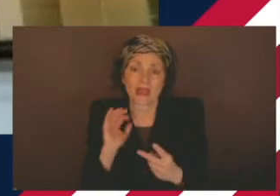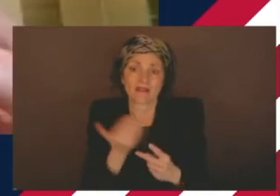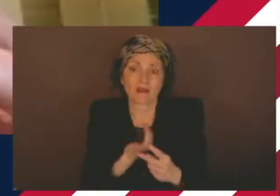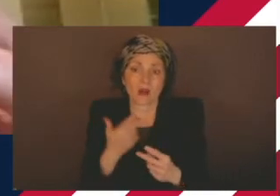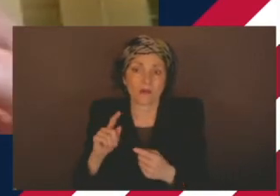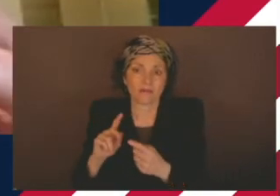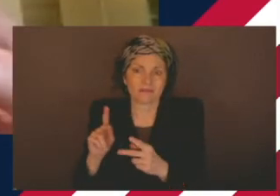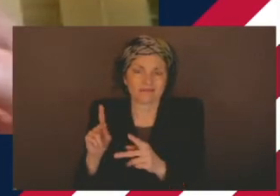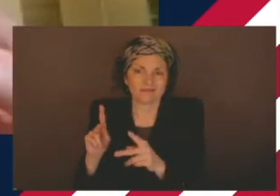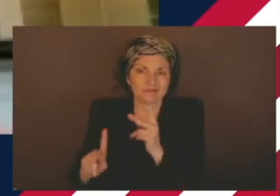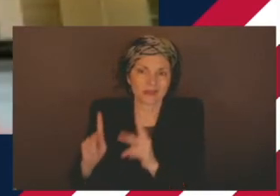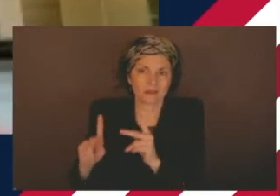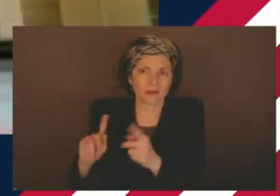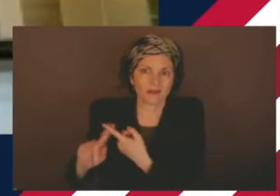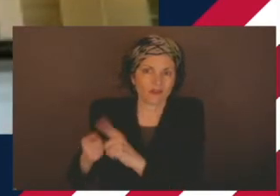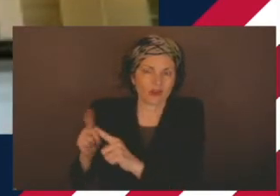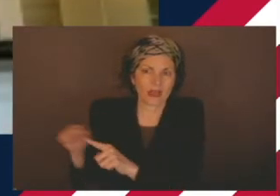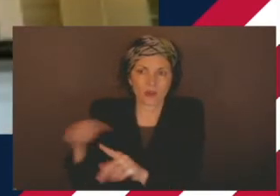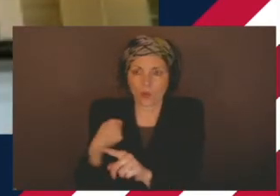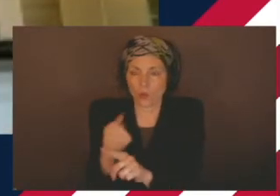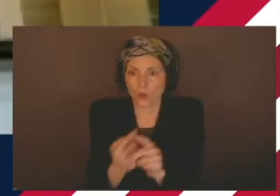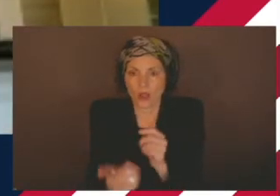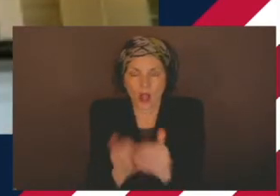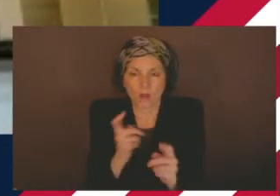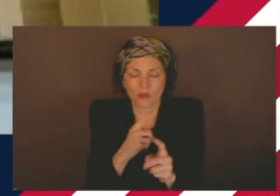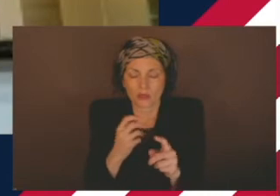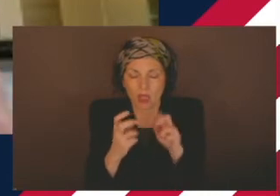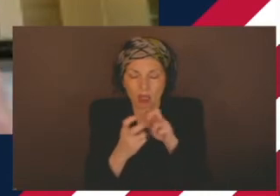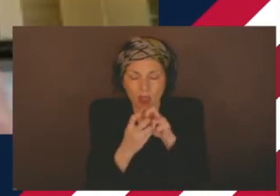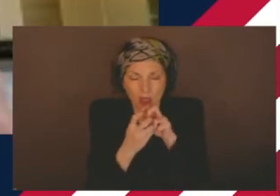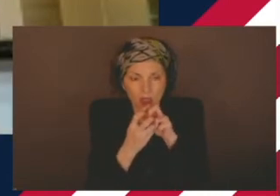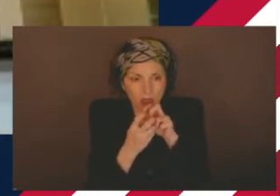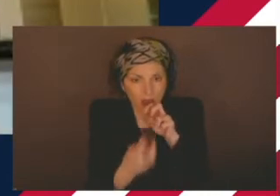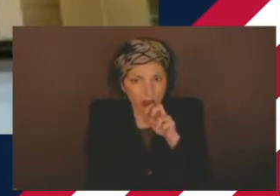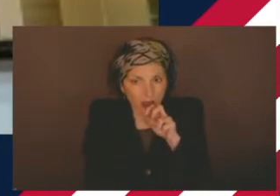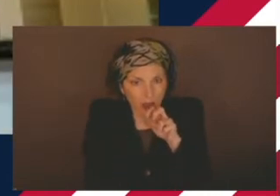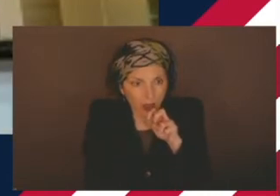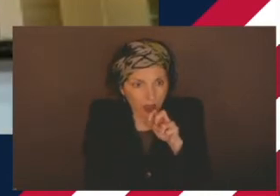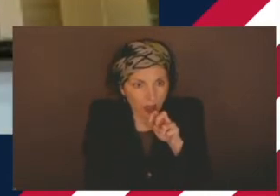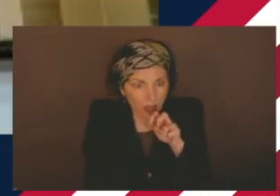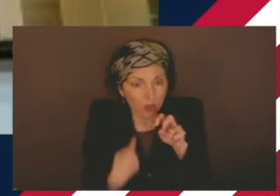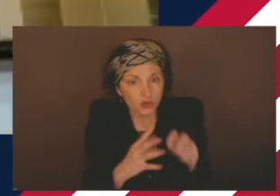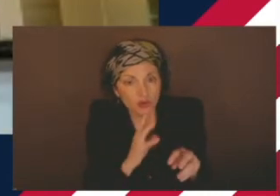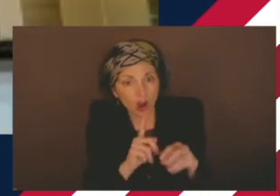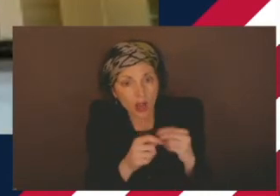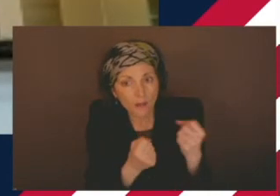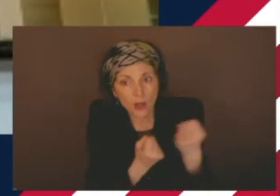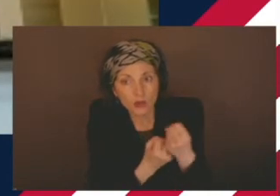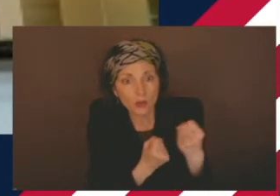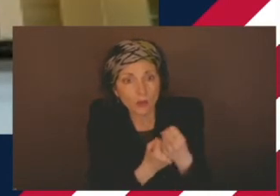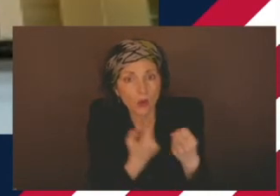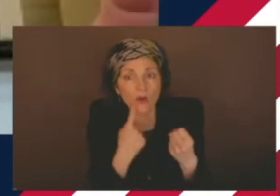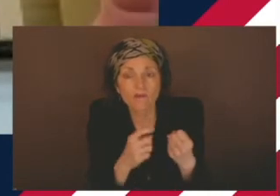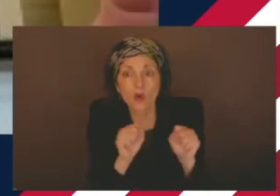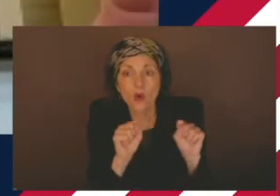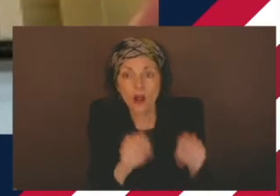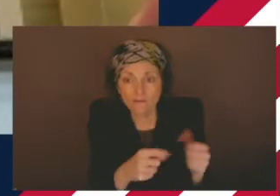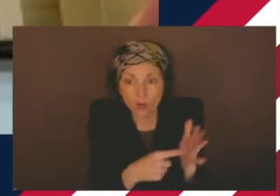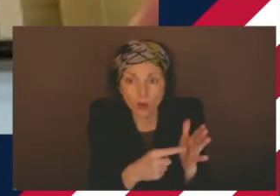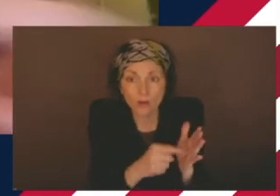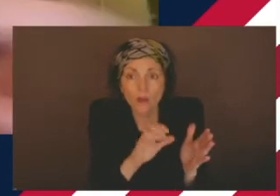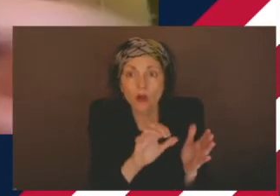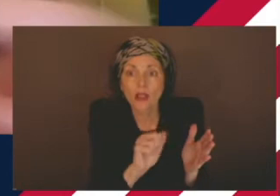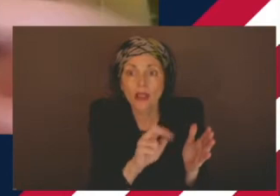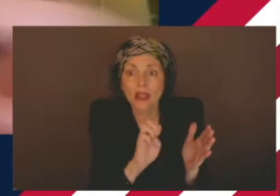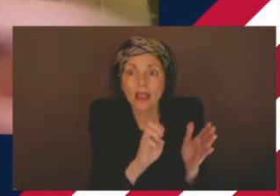when the president during the State of the Union talked about his support for the Affordable Care Act and protecting